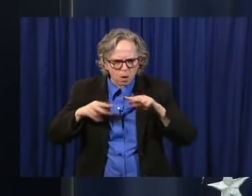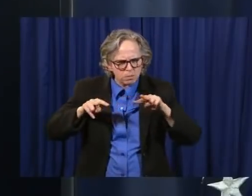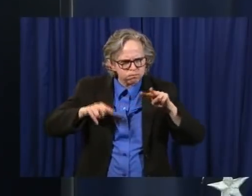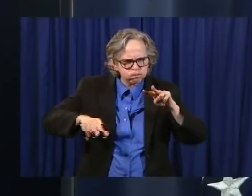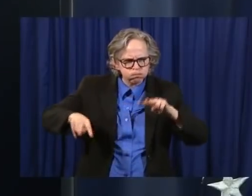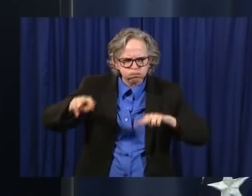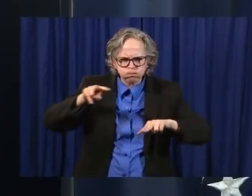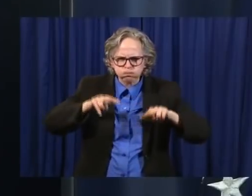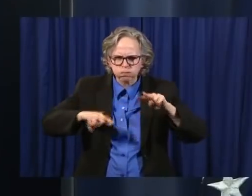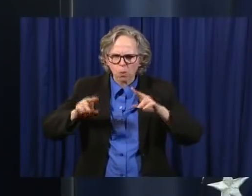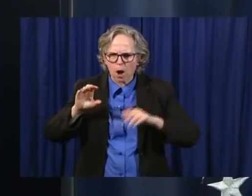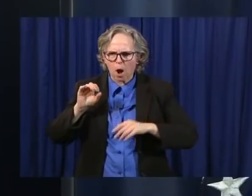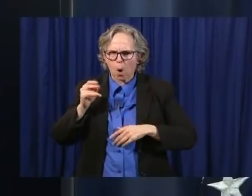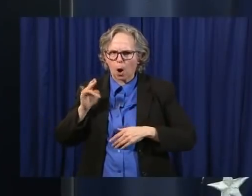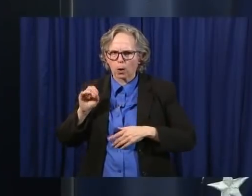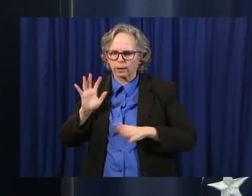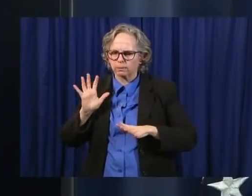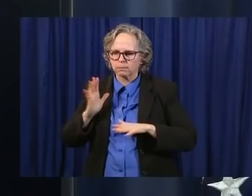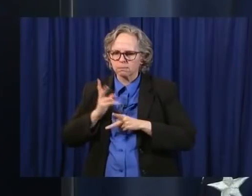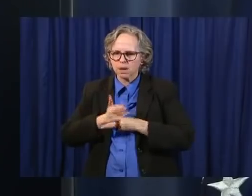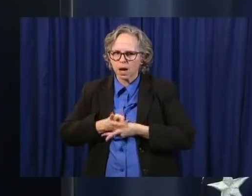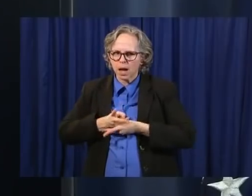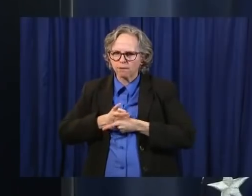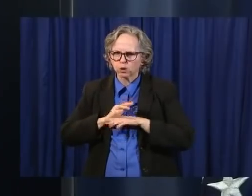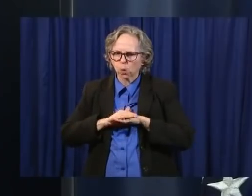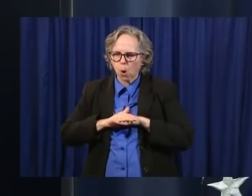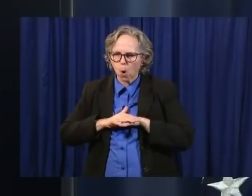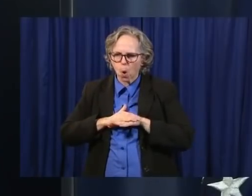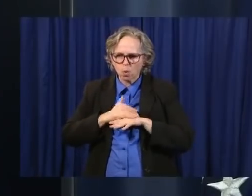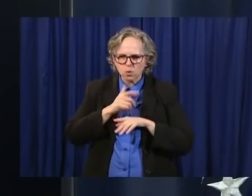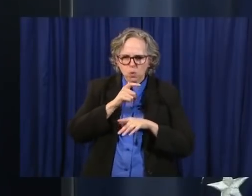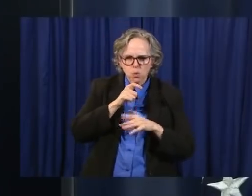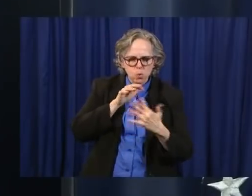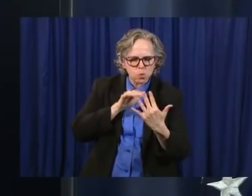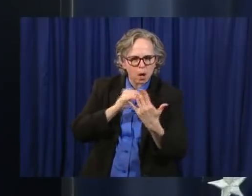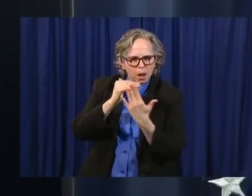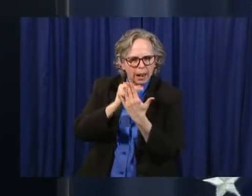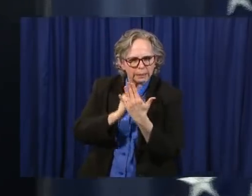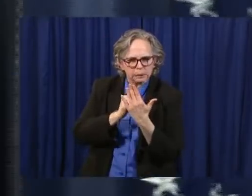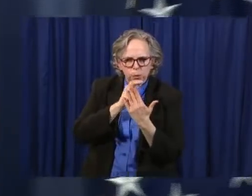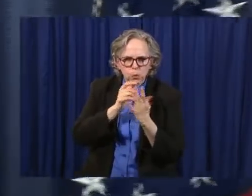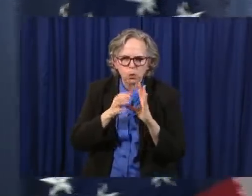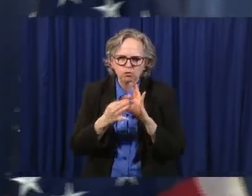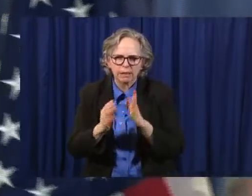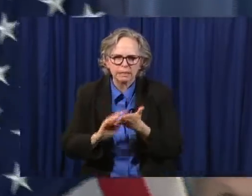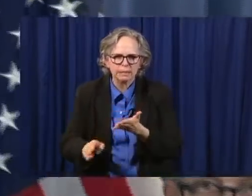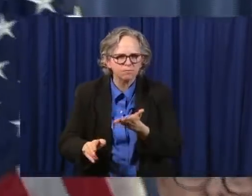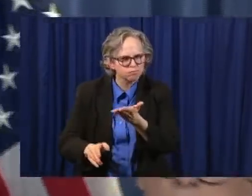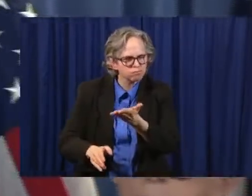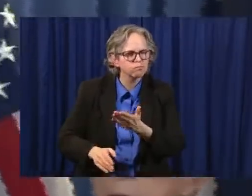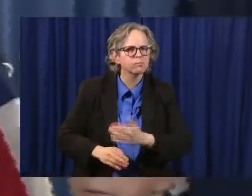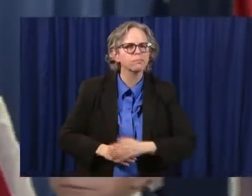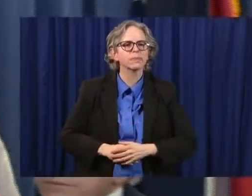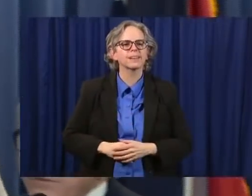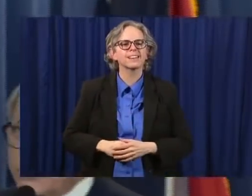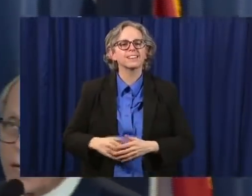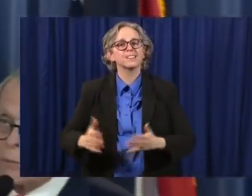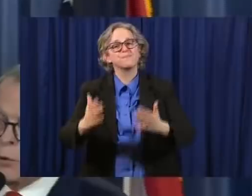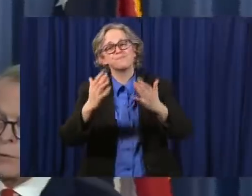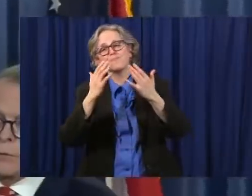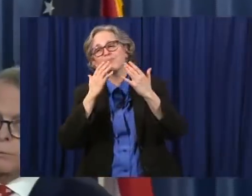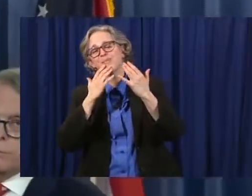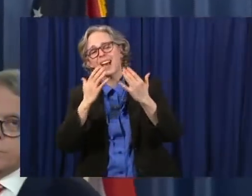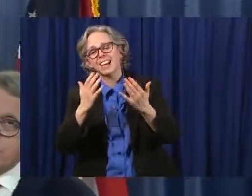how many people we've been able to impact. Director, thank you very much. Doctor, we appreciate